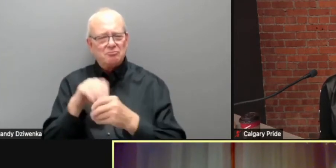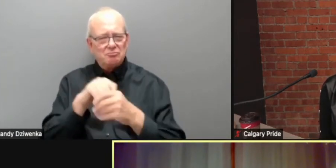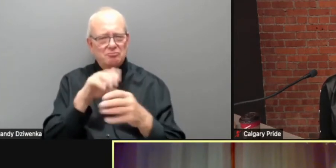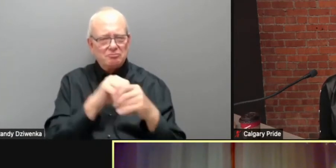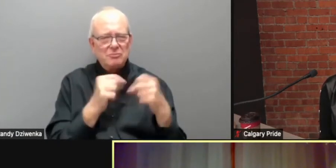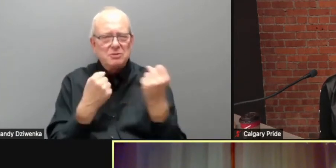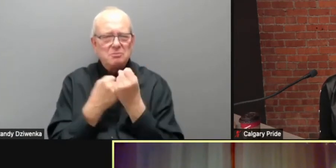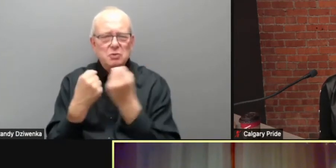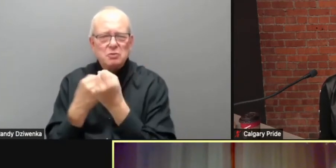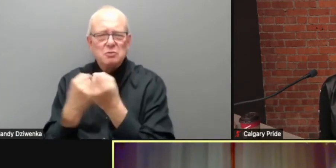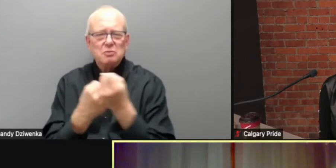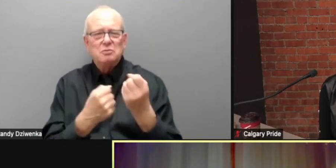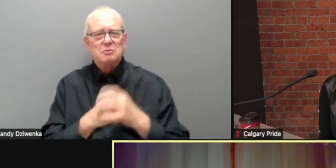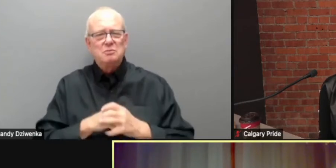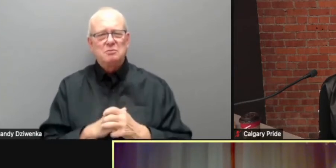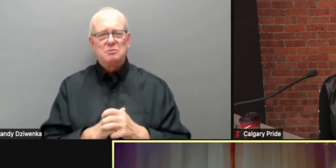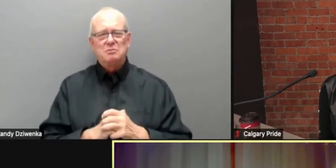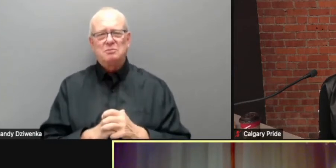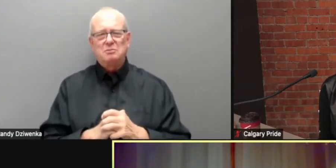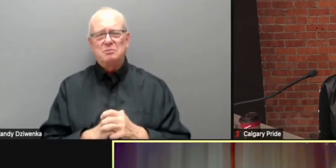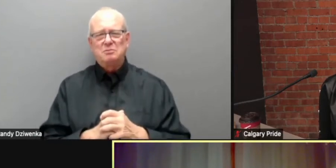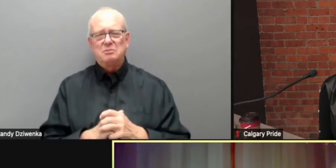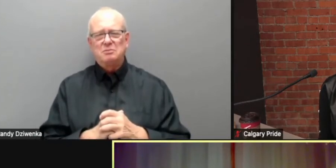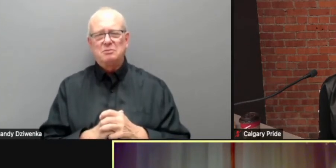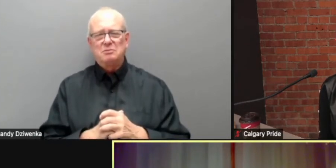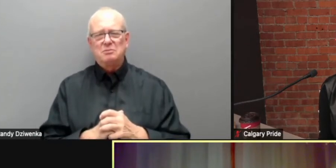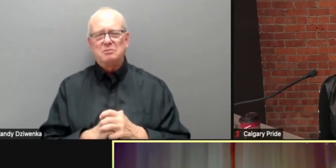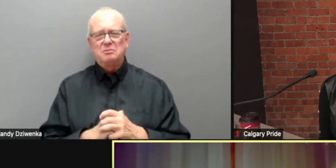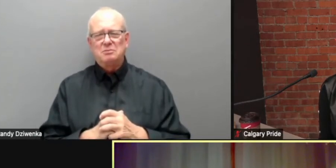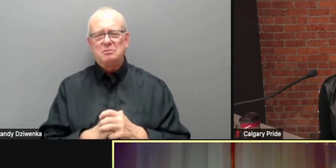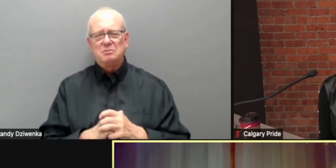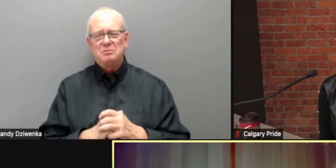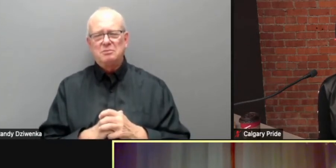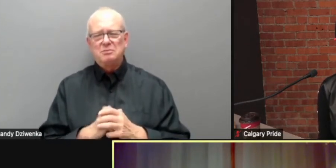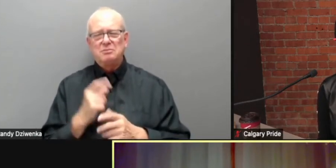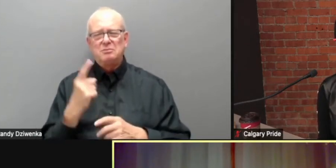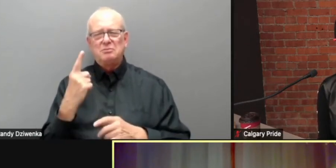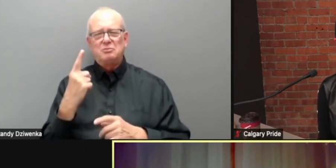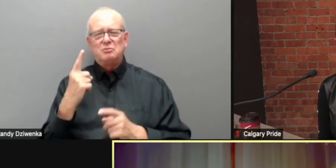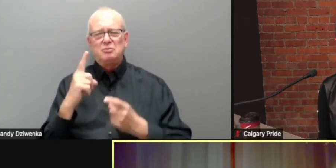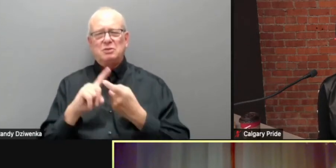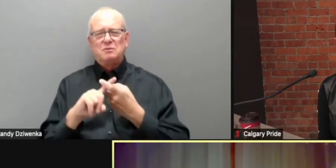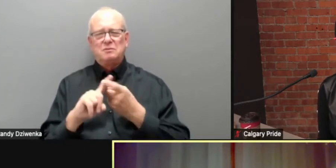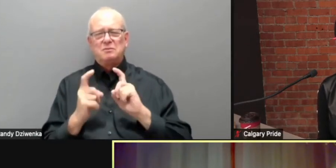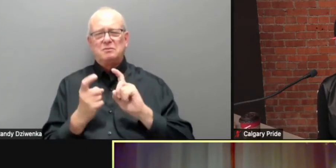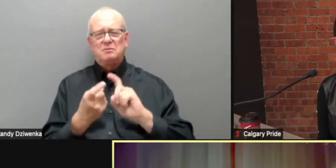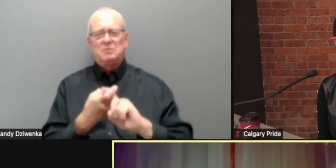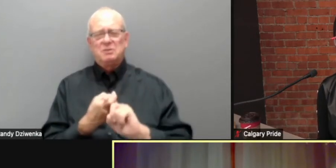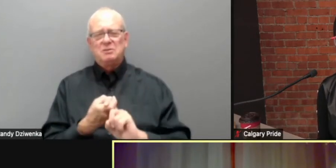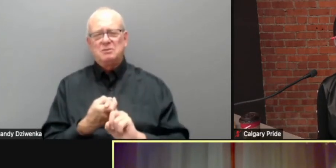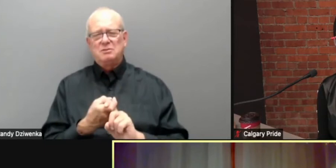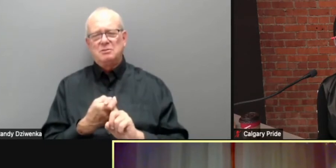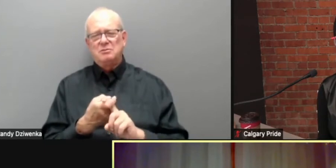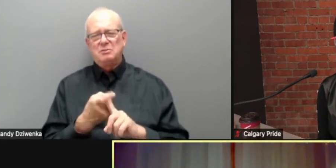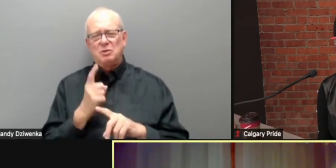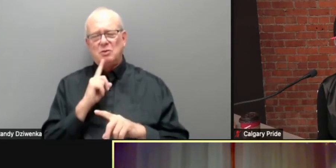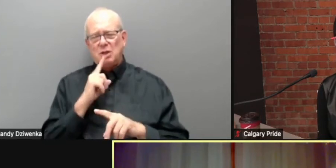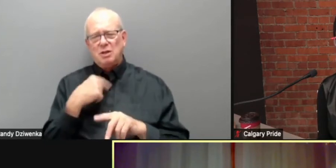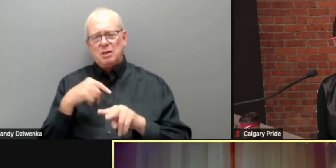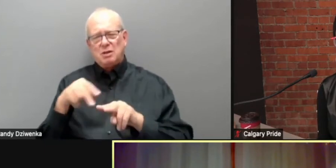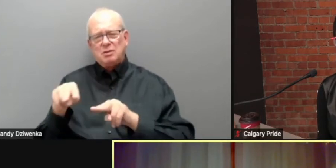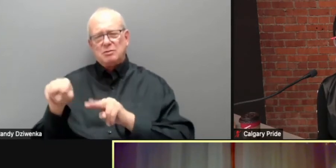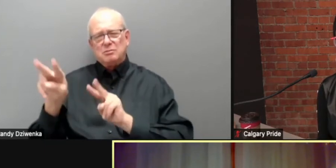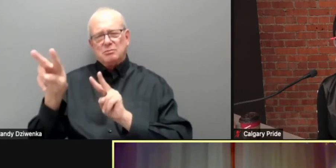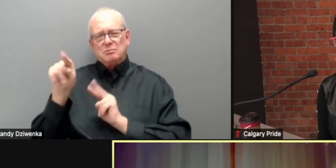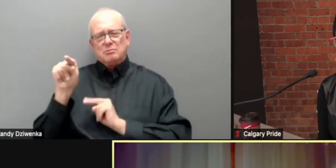very dear friend who was a role model to me and her daughter, and that made